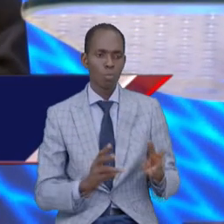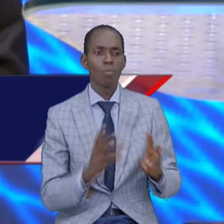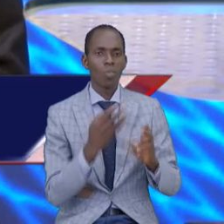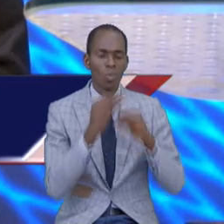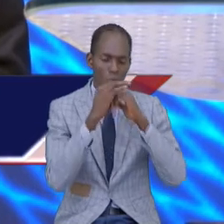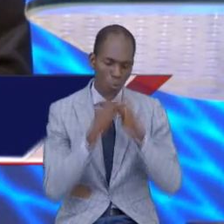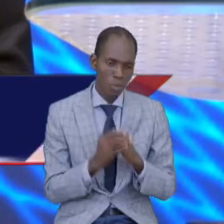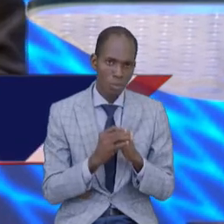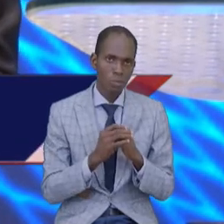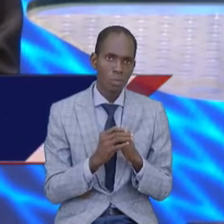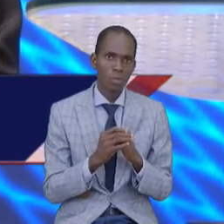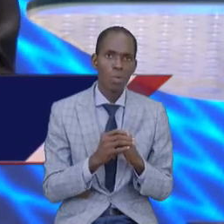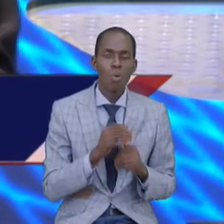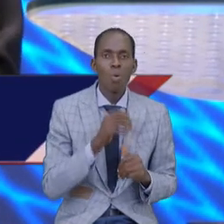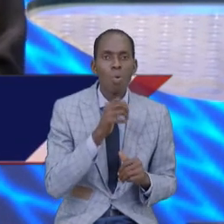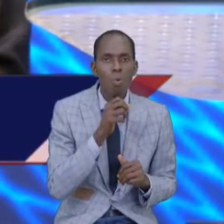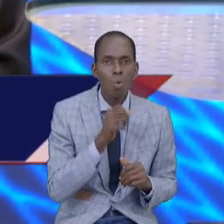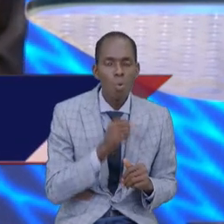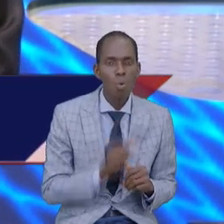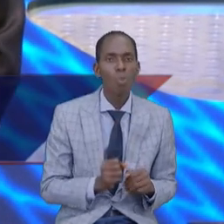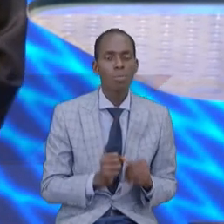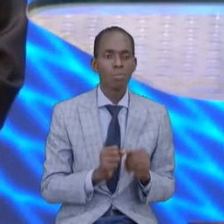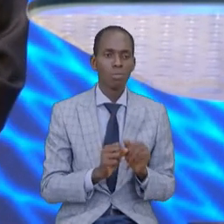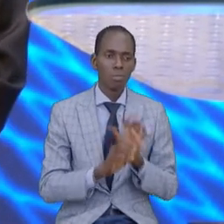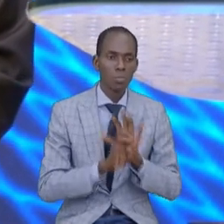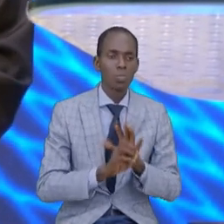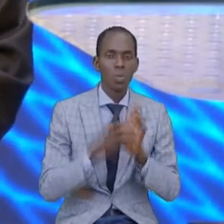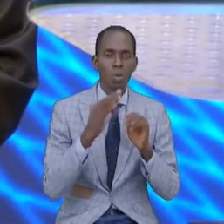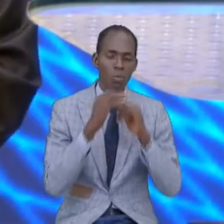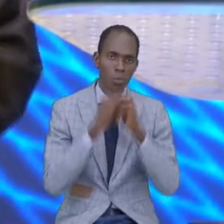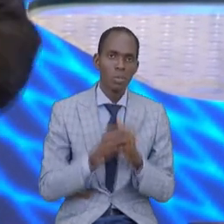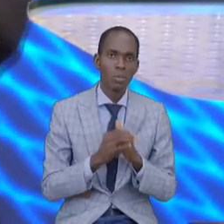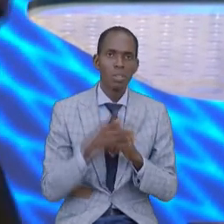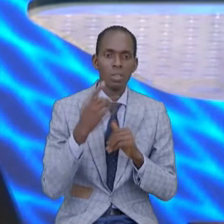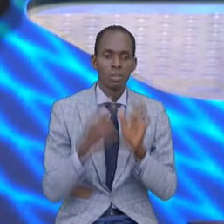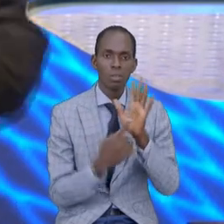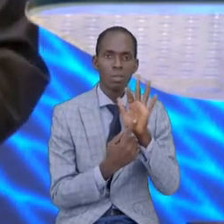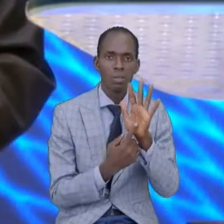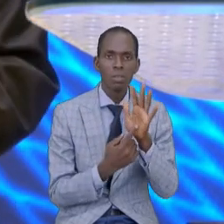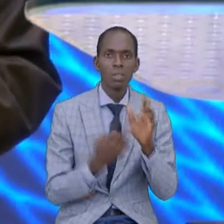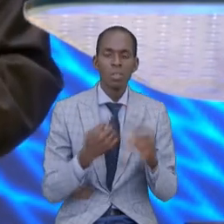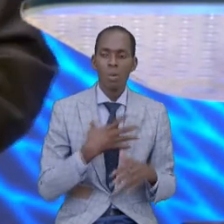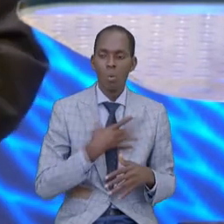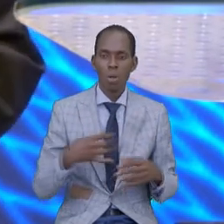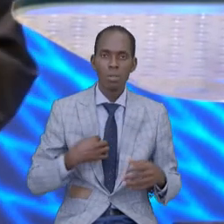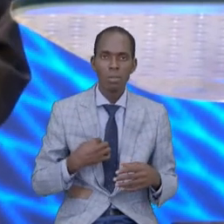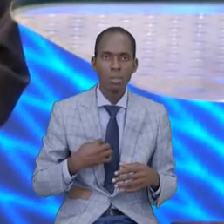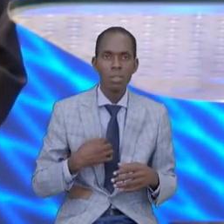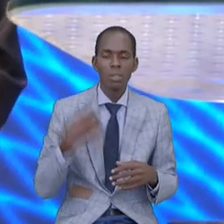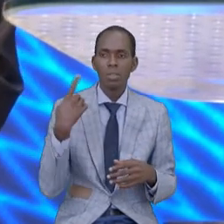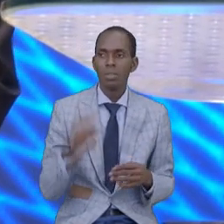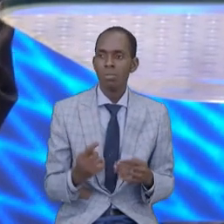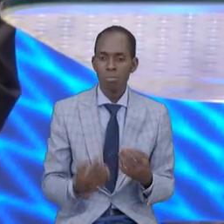worship, old pattern of worship, the candle, the white garment, the